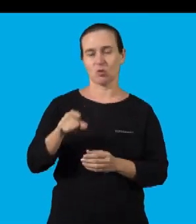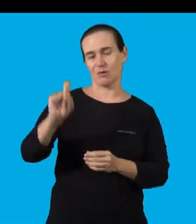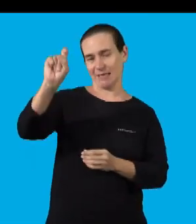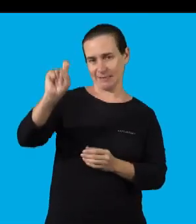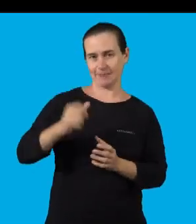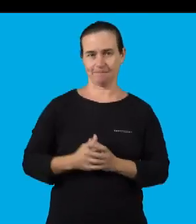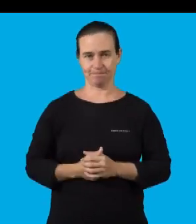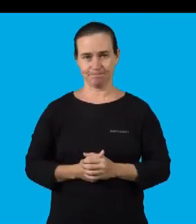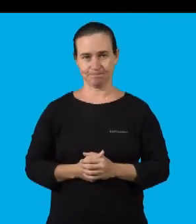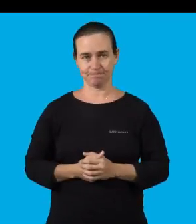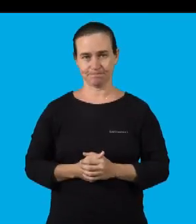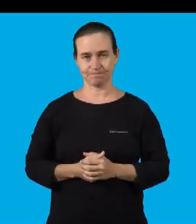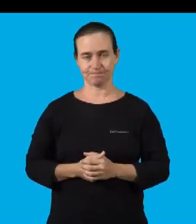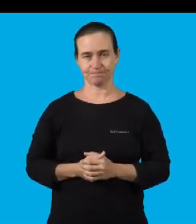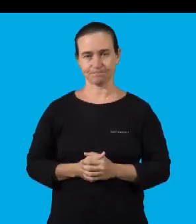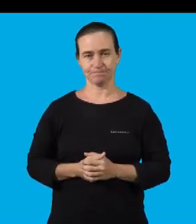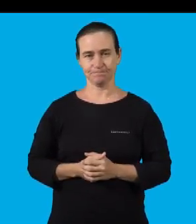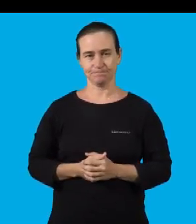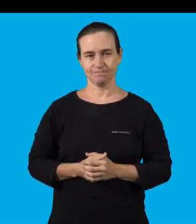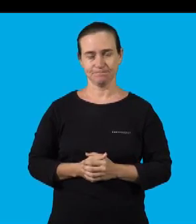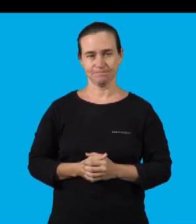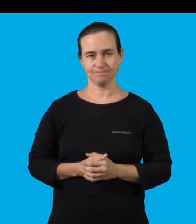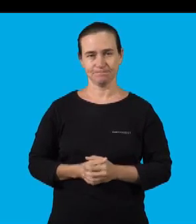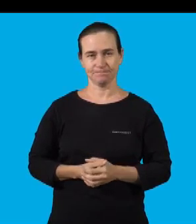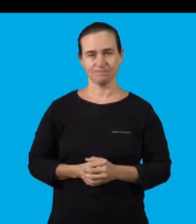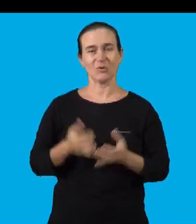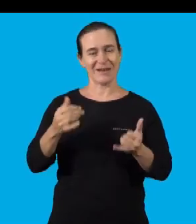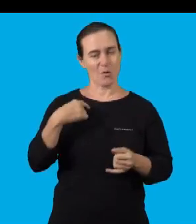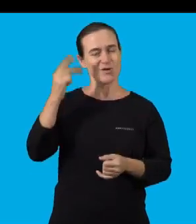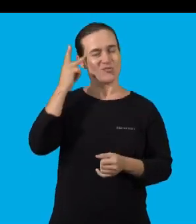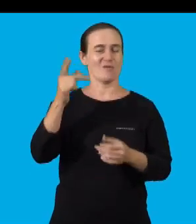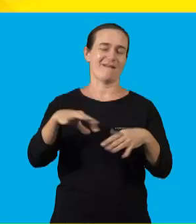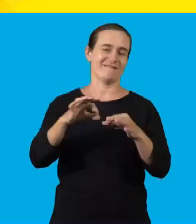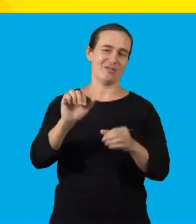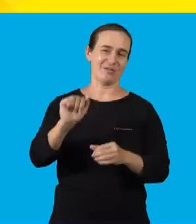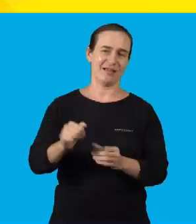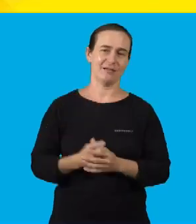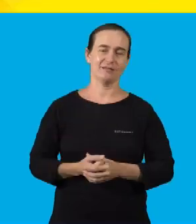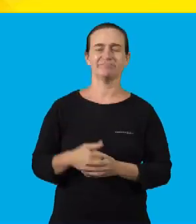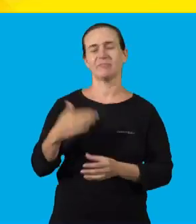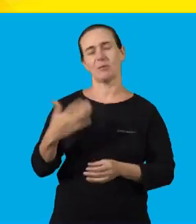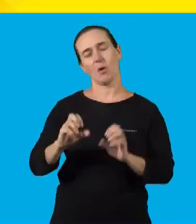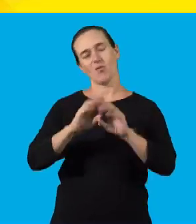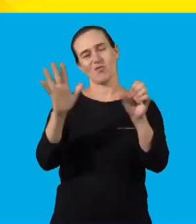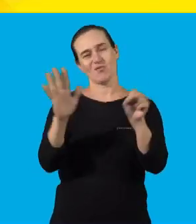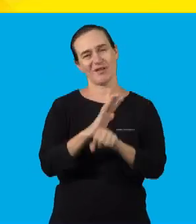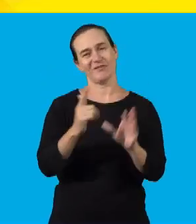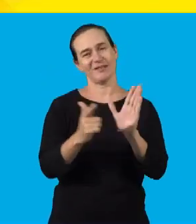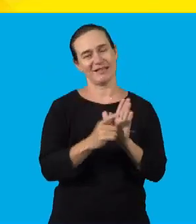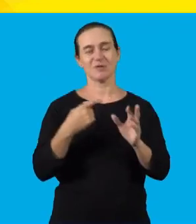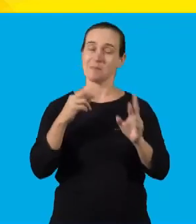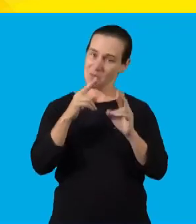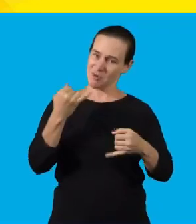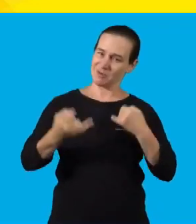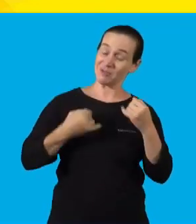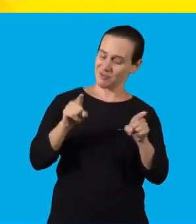to the exponent of x, because now we know what the value of a is. That was a wonderful lesson, and I